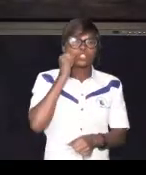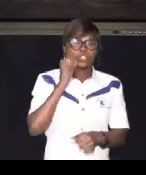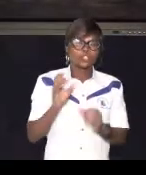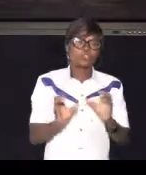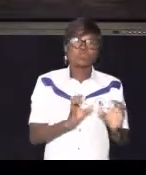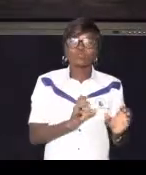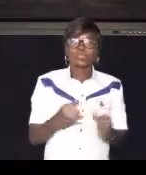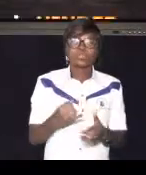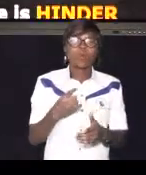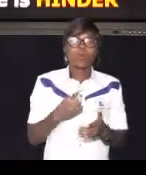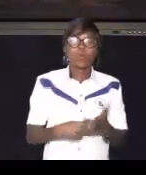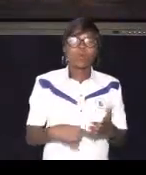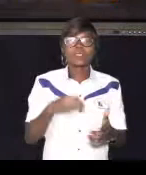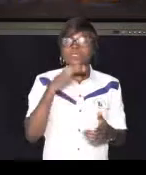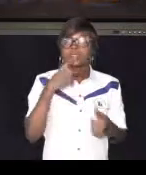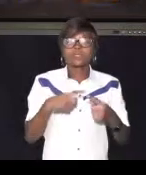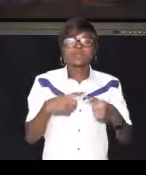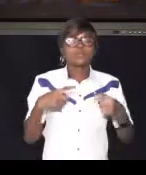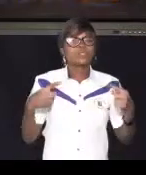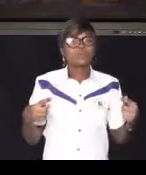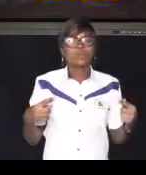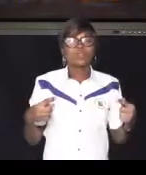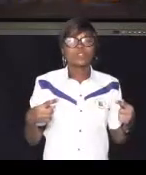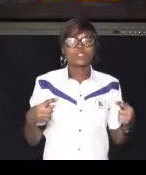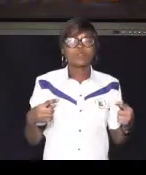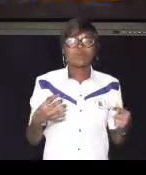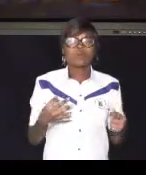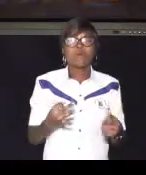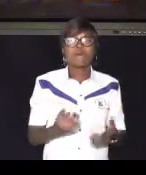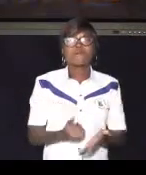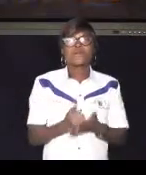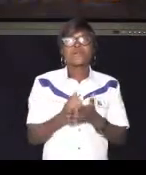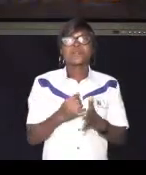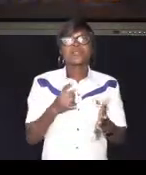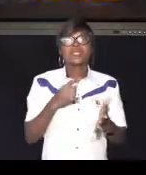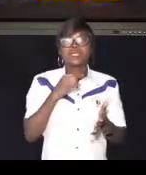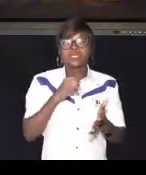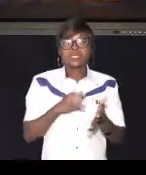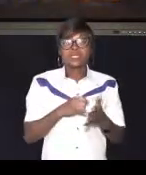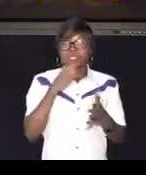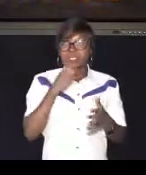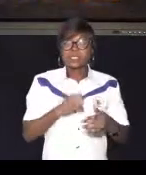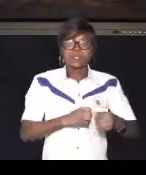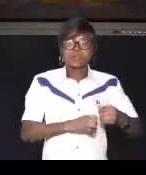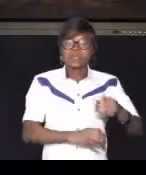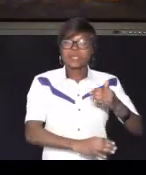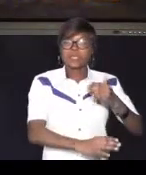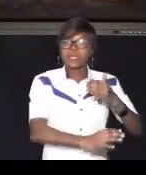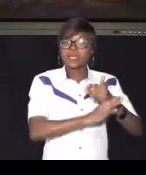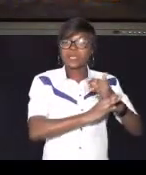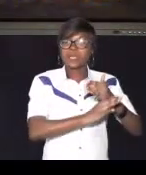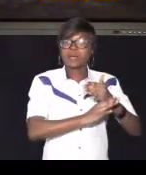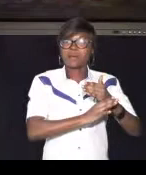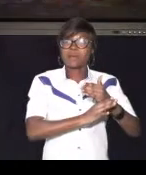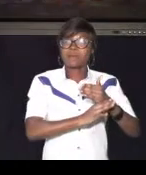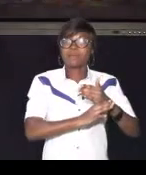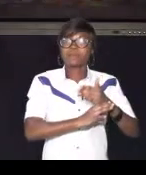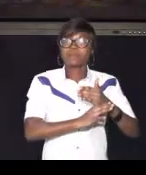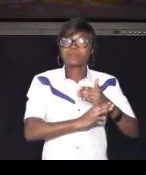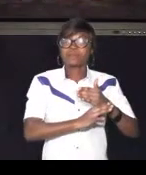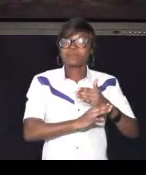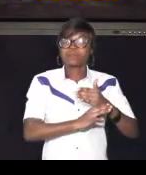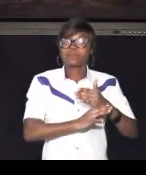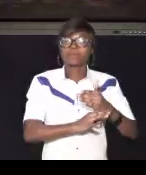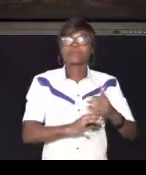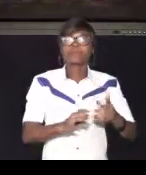So, what is the antonym or the opposite of assist? It is hinder. Hinder. That